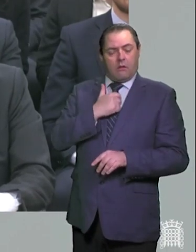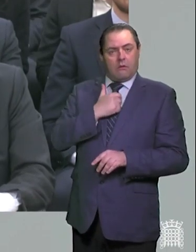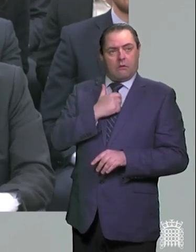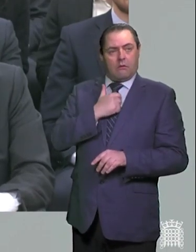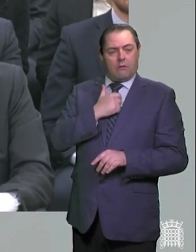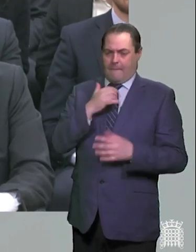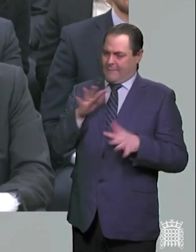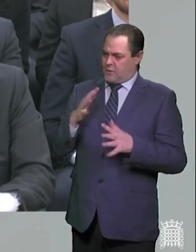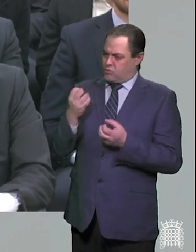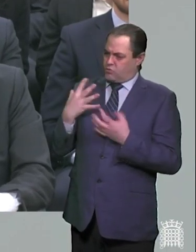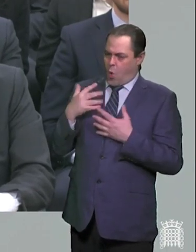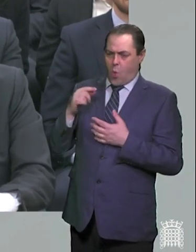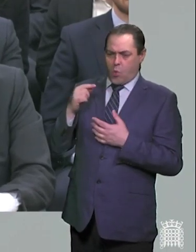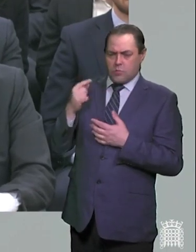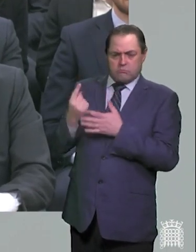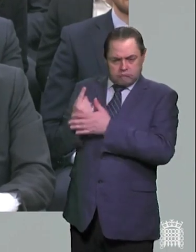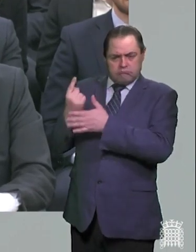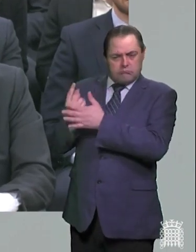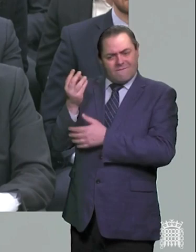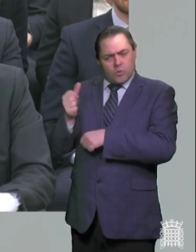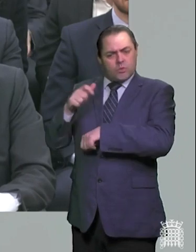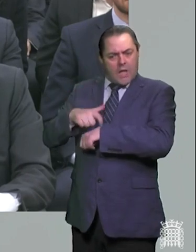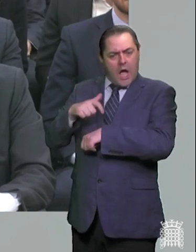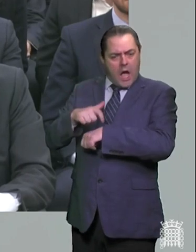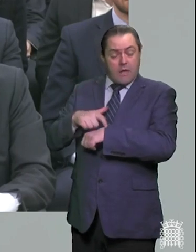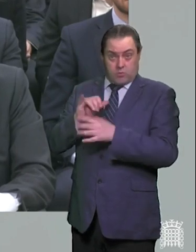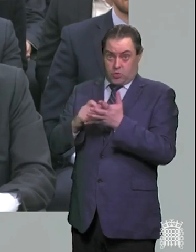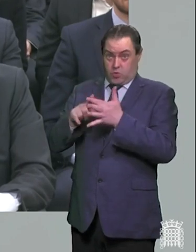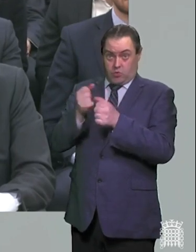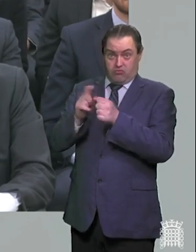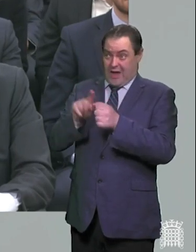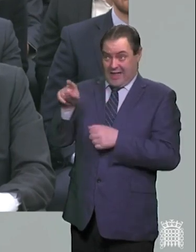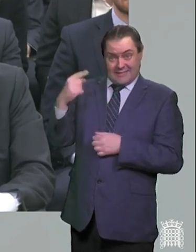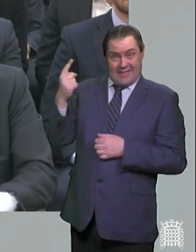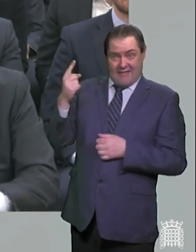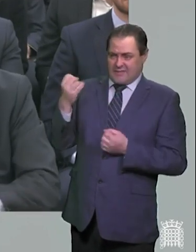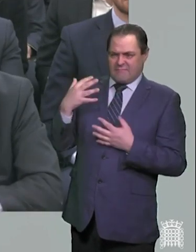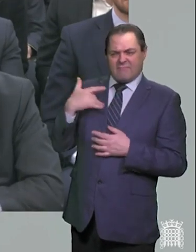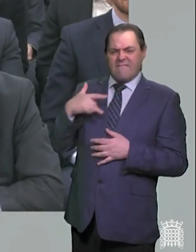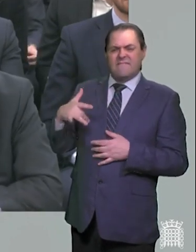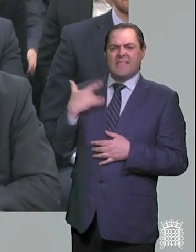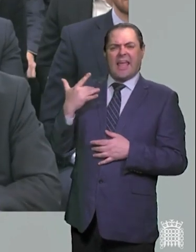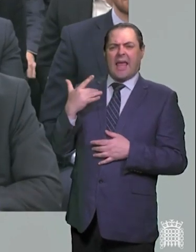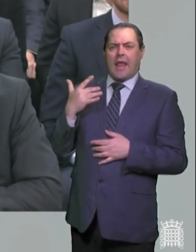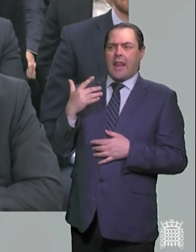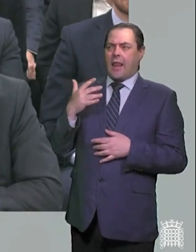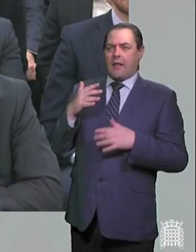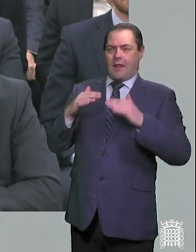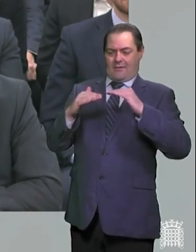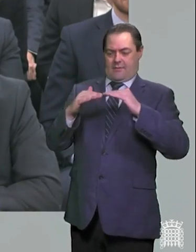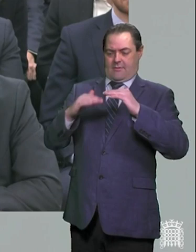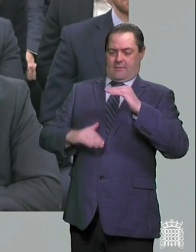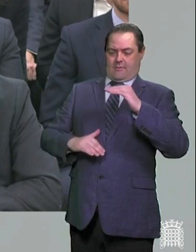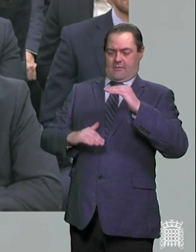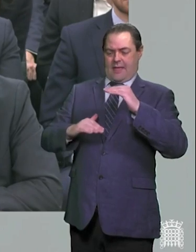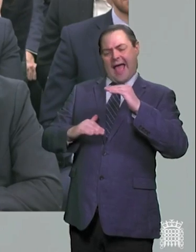told on a couple of occasions at least by Sue Gray that she did not think the threshold of criminality